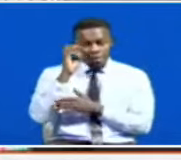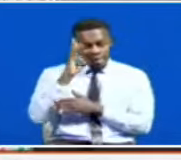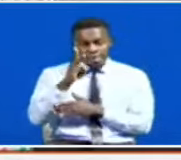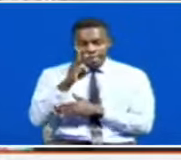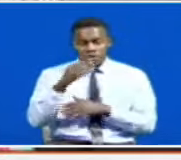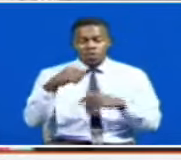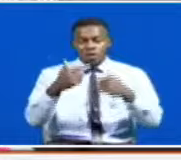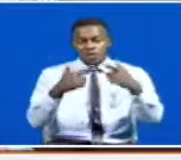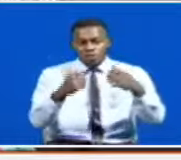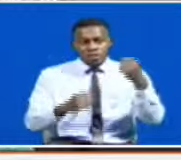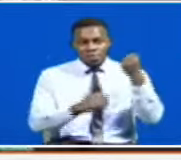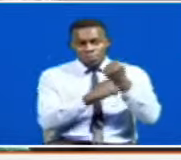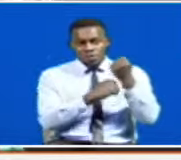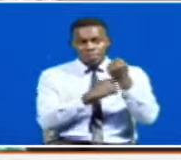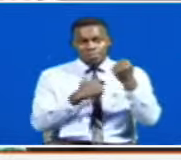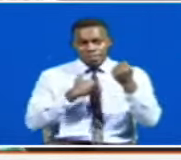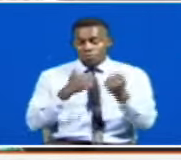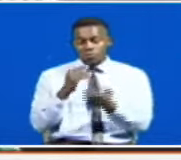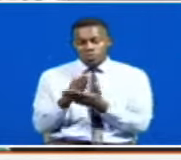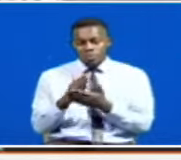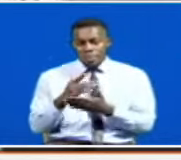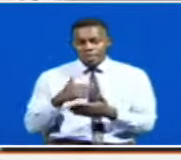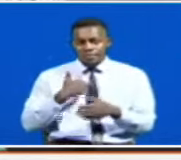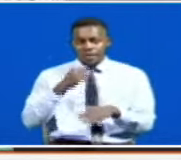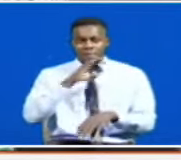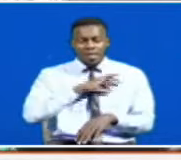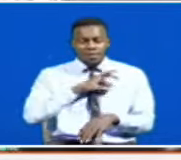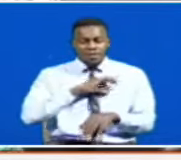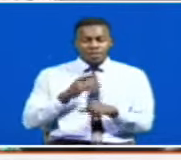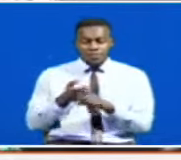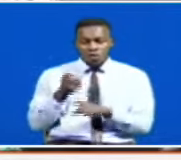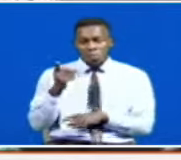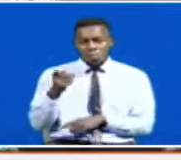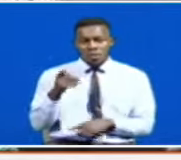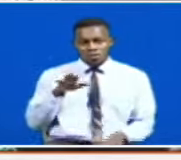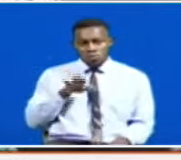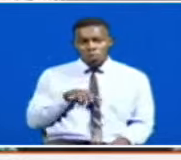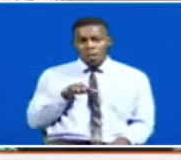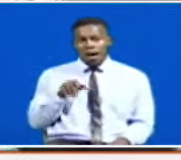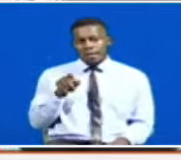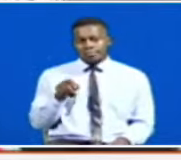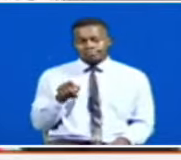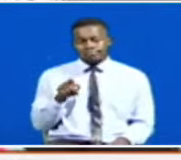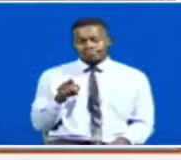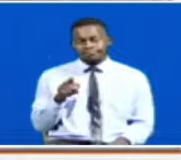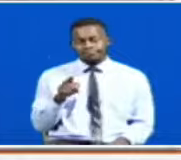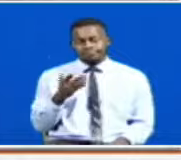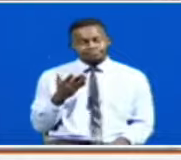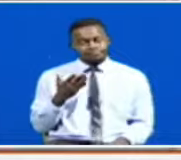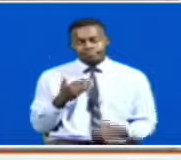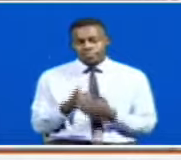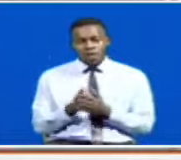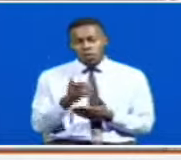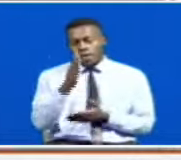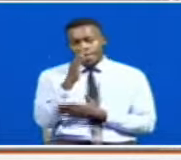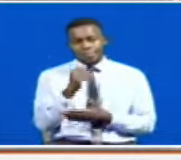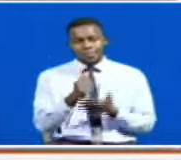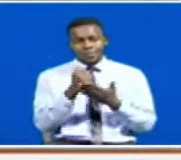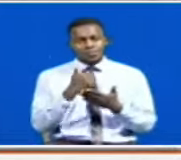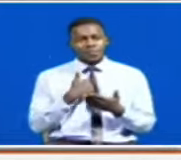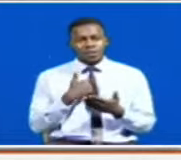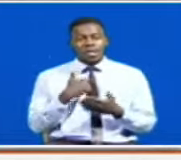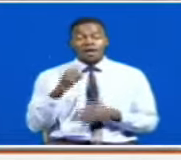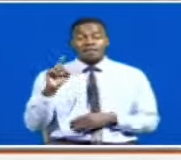so, yes, I've been a beneficiary from her labor and from her work that she has been doing. The first time I met